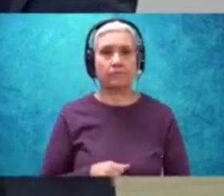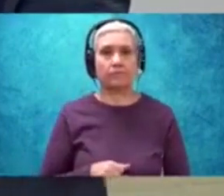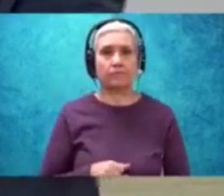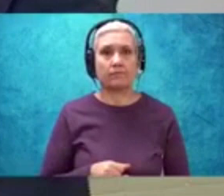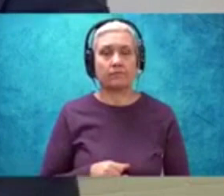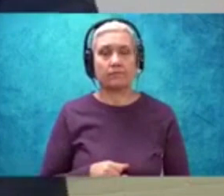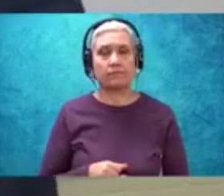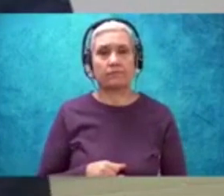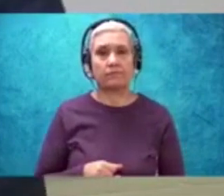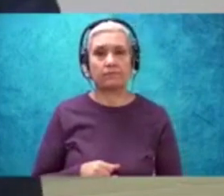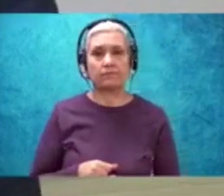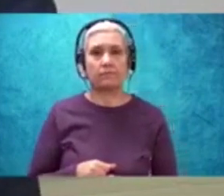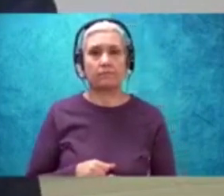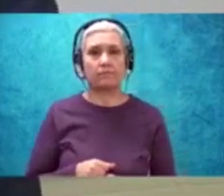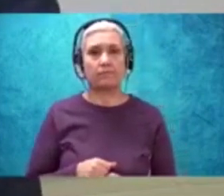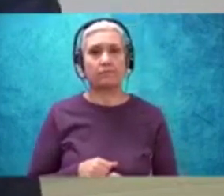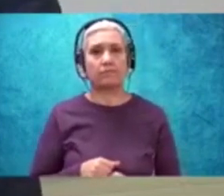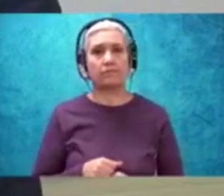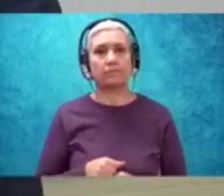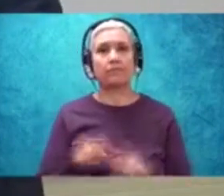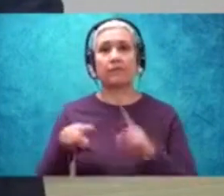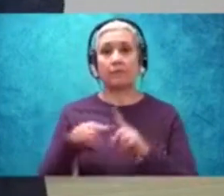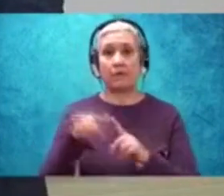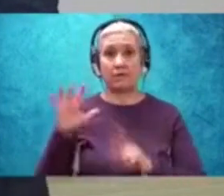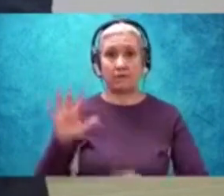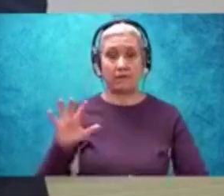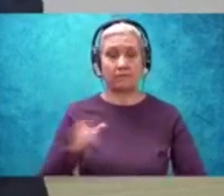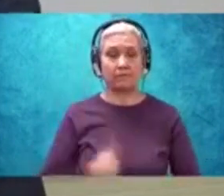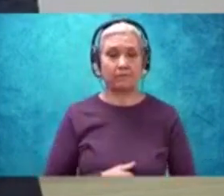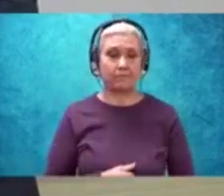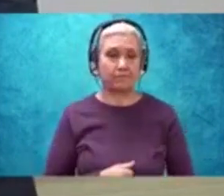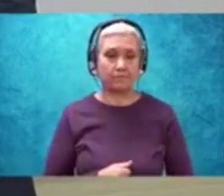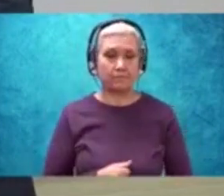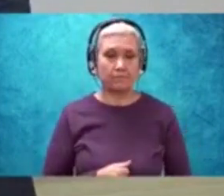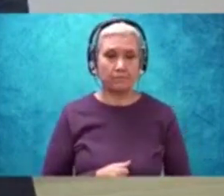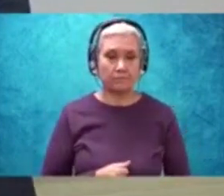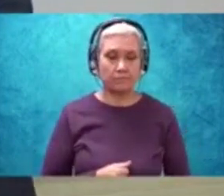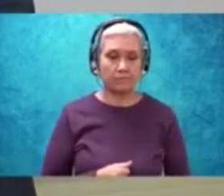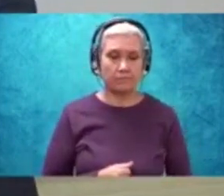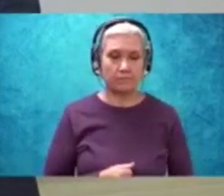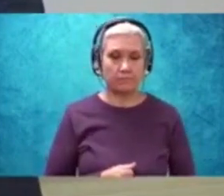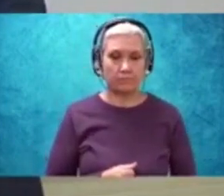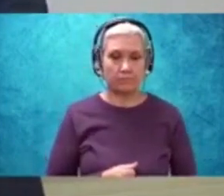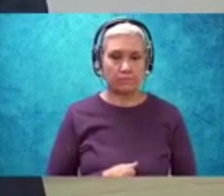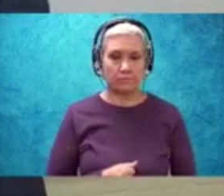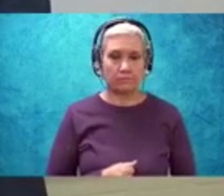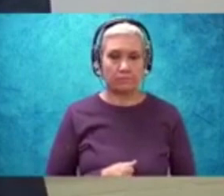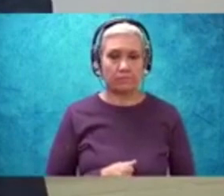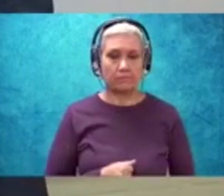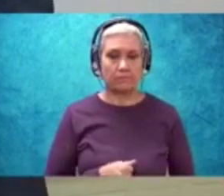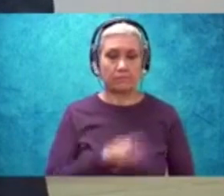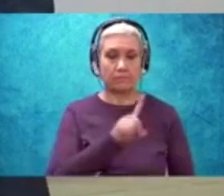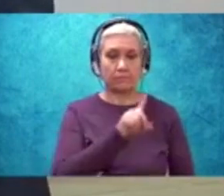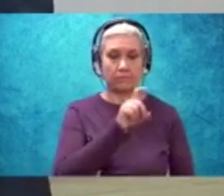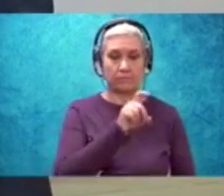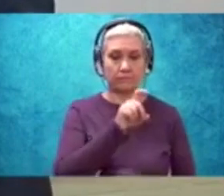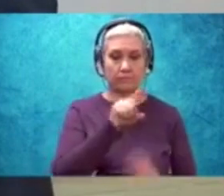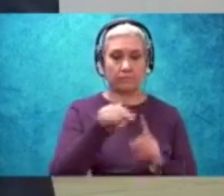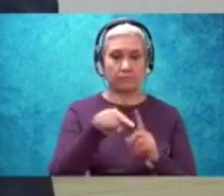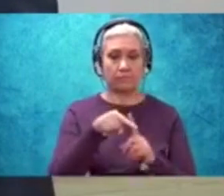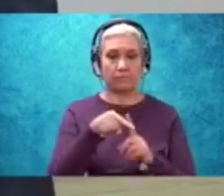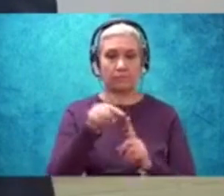going across in that bottom row is a positive 5. So now we're left with this expression, 1x plus 3,